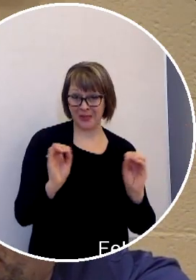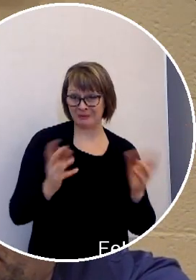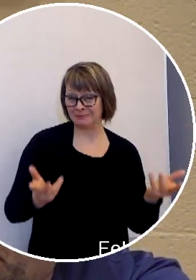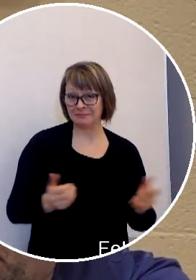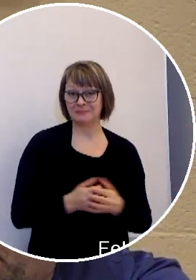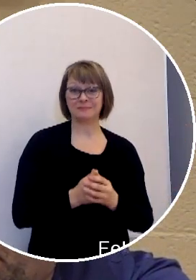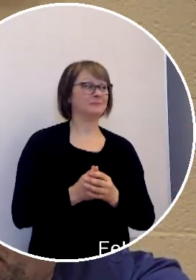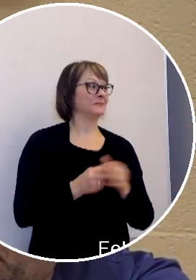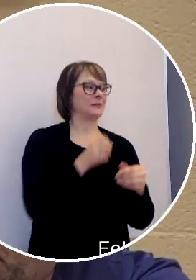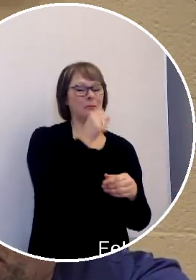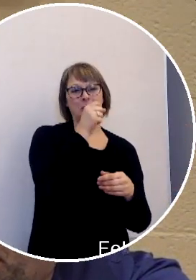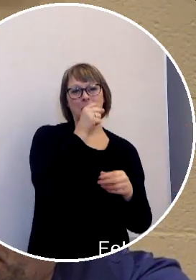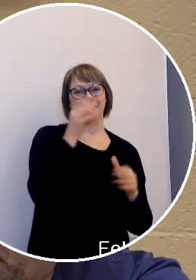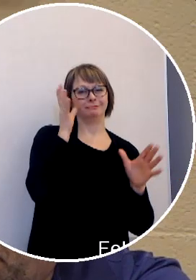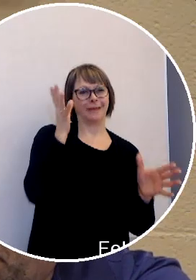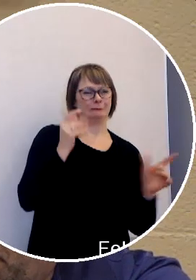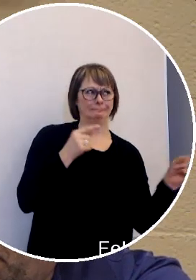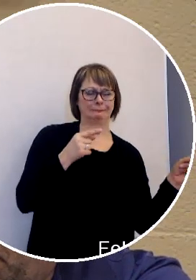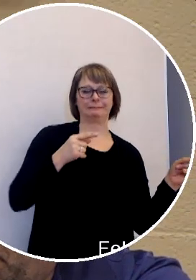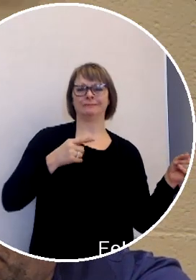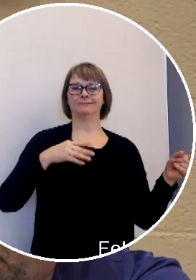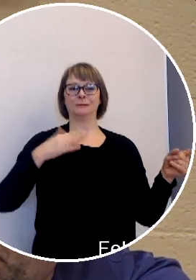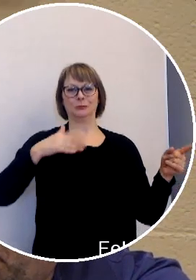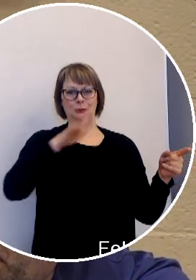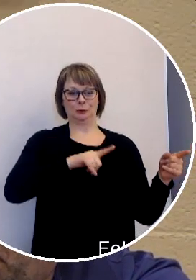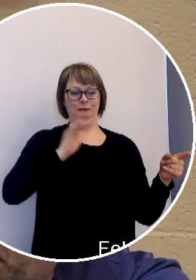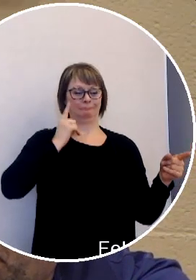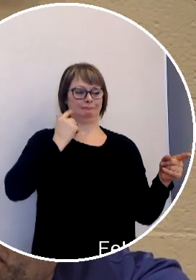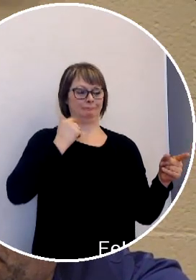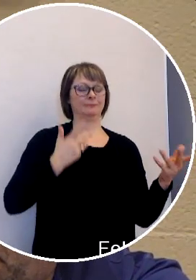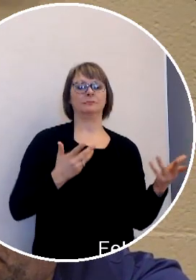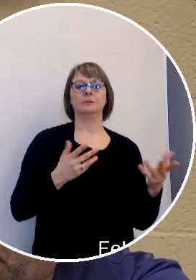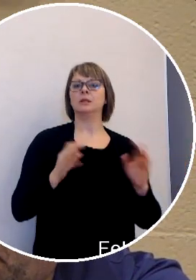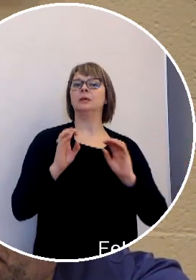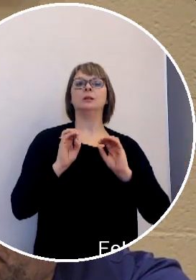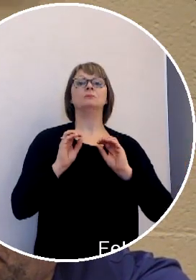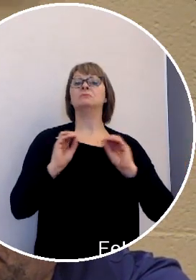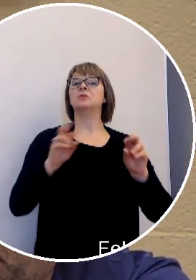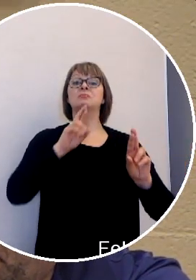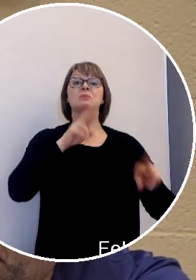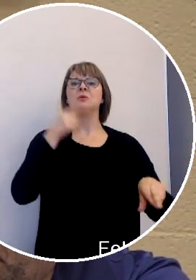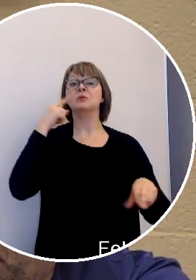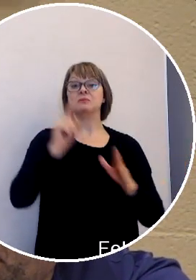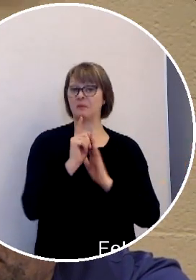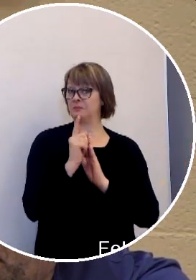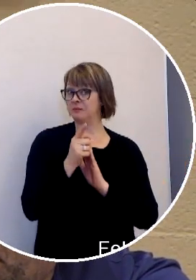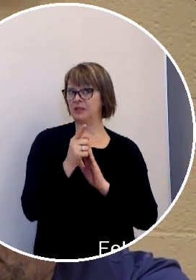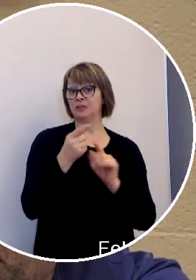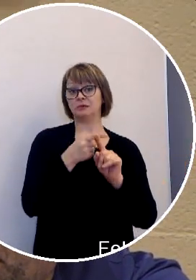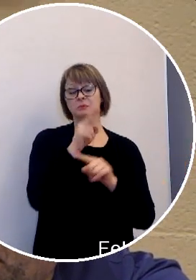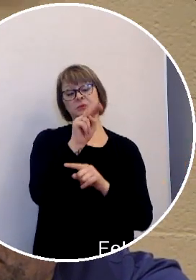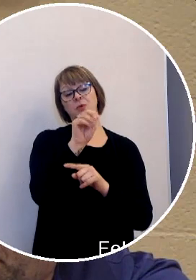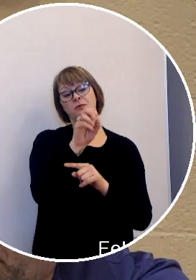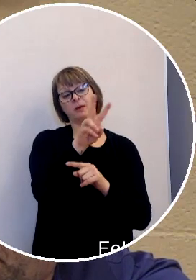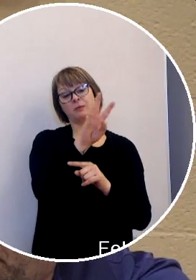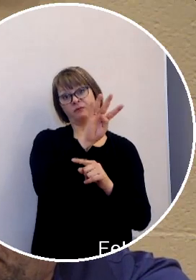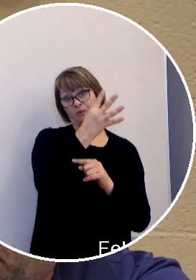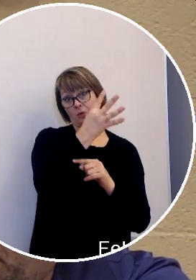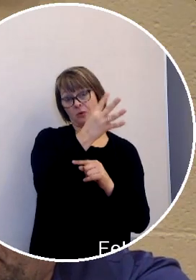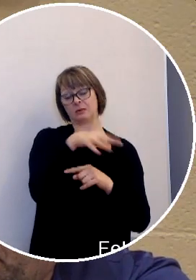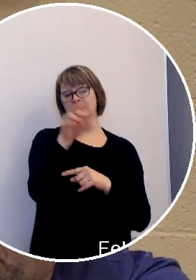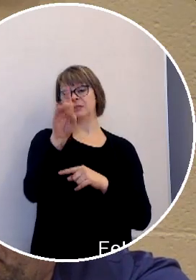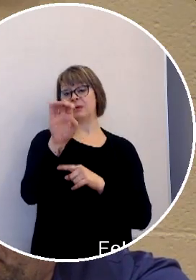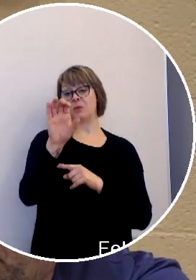Chair. There are no motions coming forward from the Education Foundation minutes of November the 4th